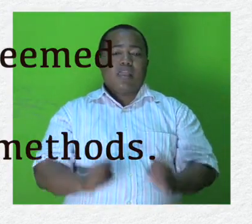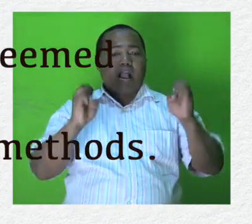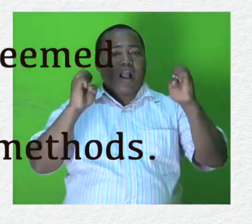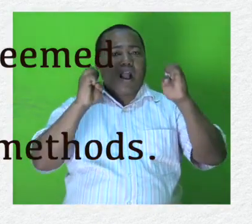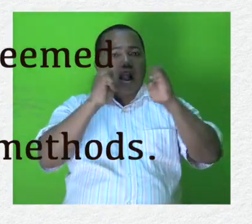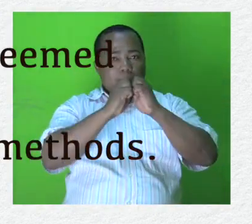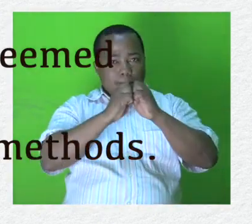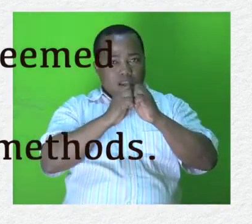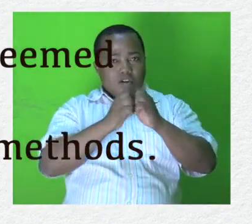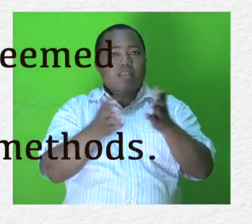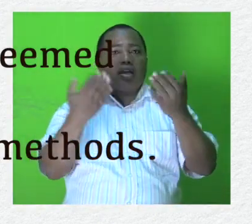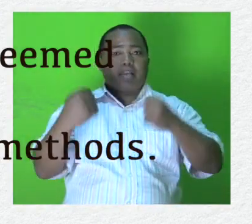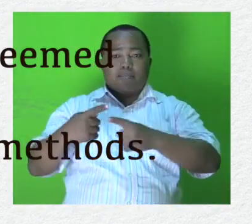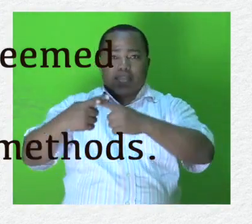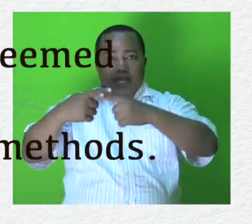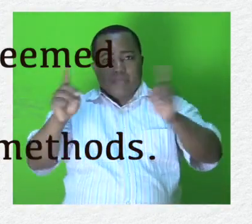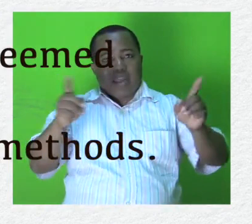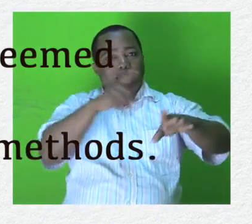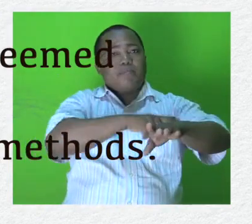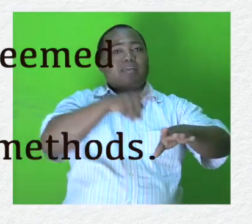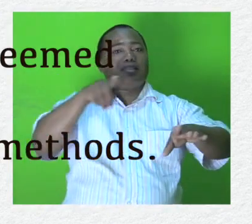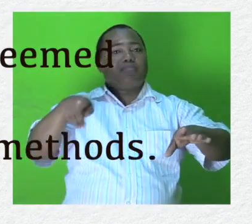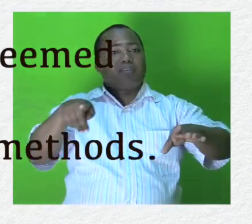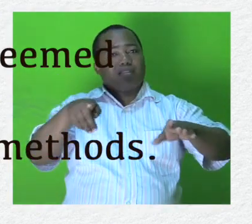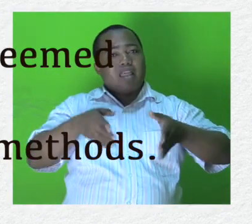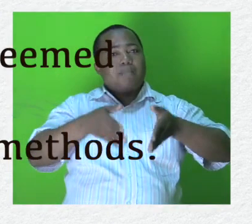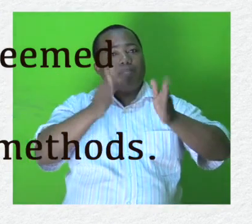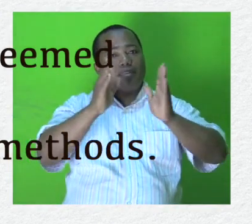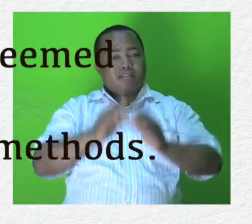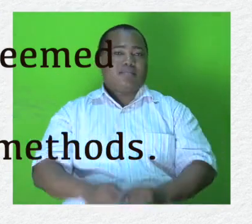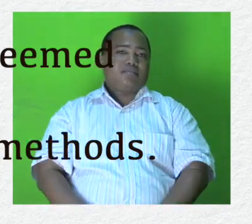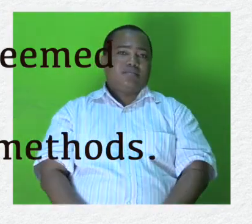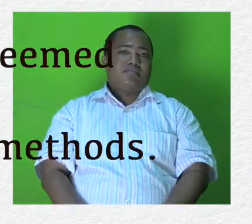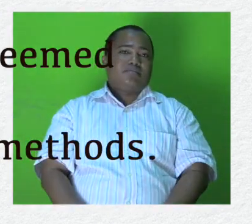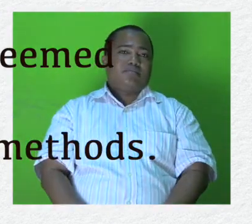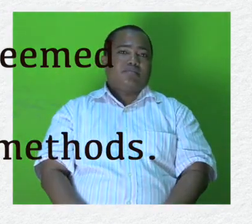A compound can be separated by physical methods.